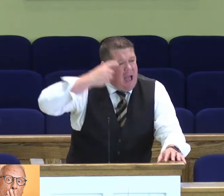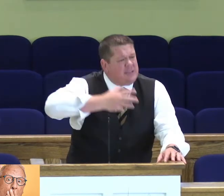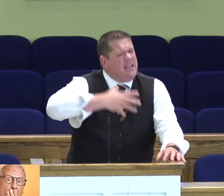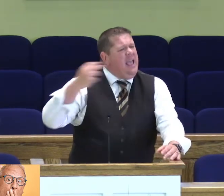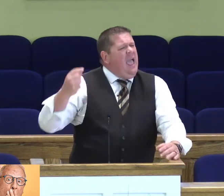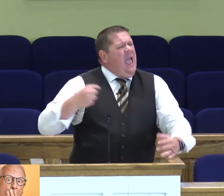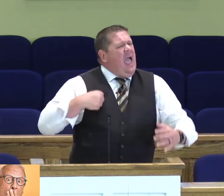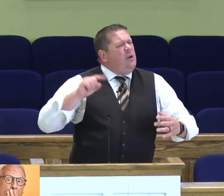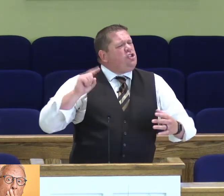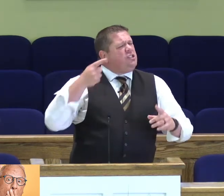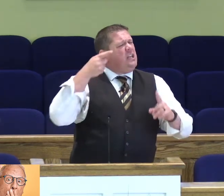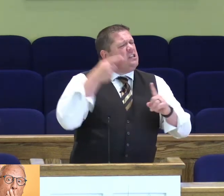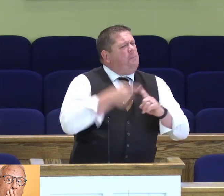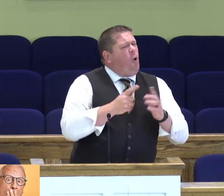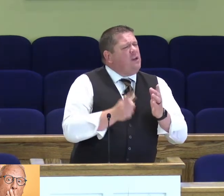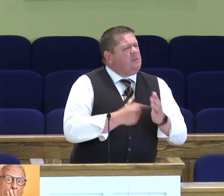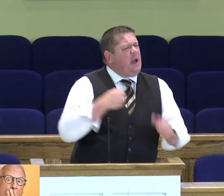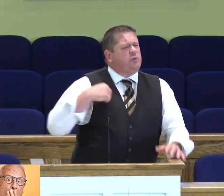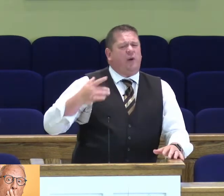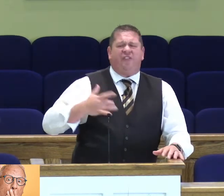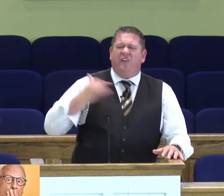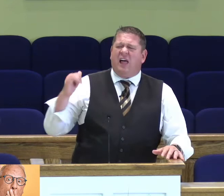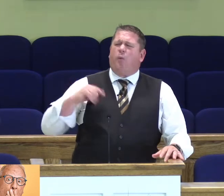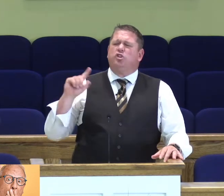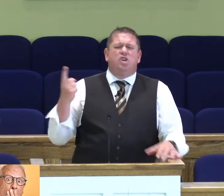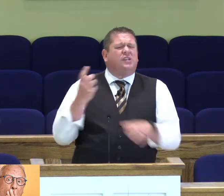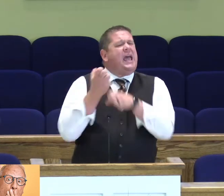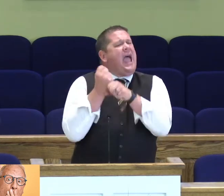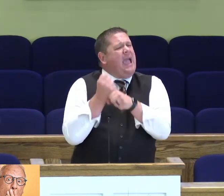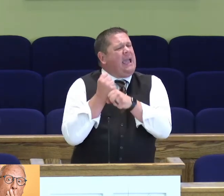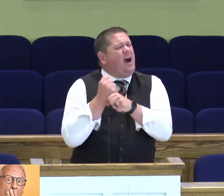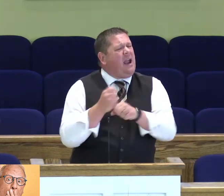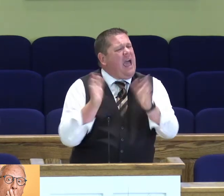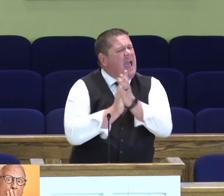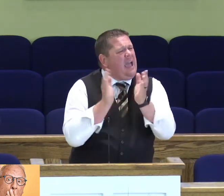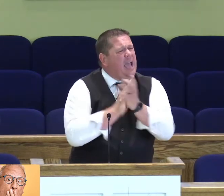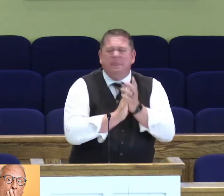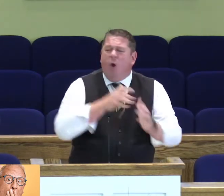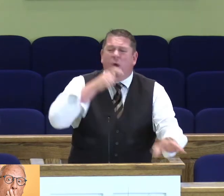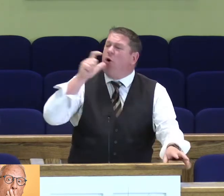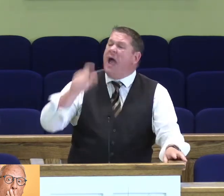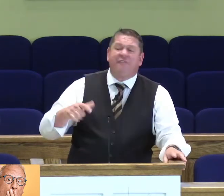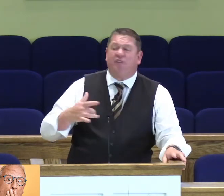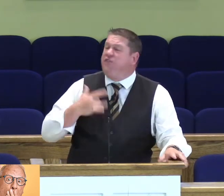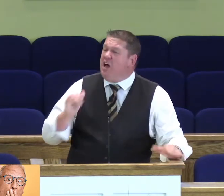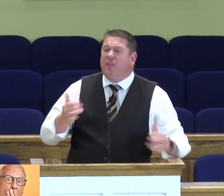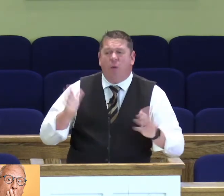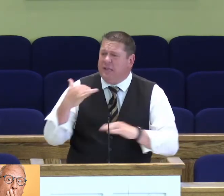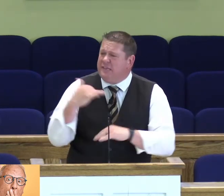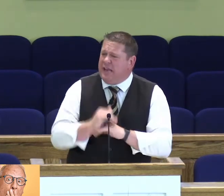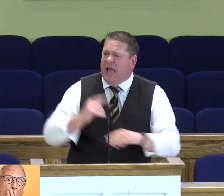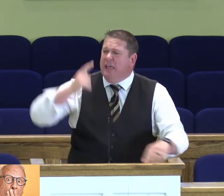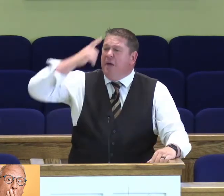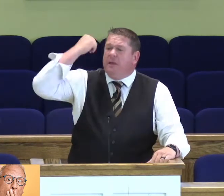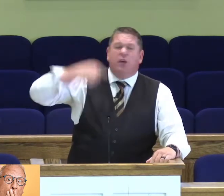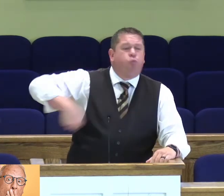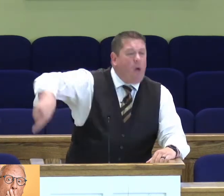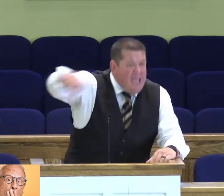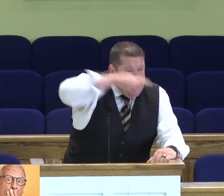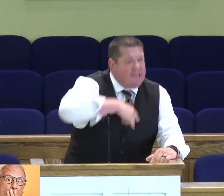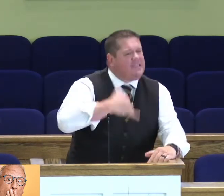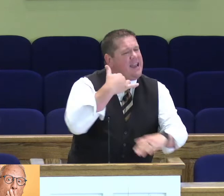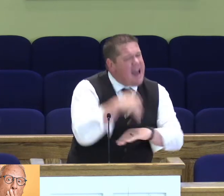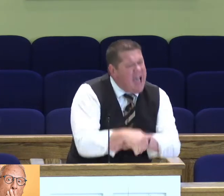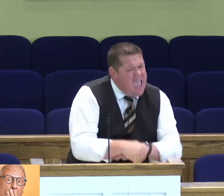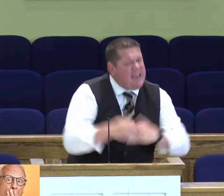and our minds. And we just get to the point sometimes where we feel like we're just hanging on. Hey, we don't have to feel that way tonight. Because